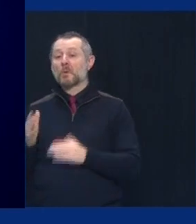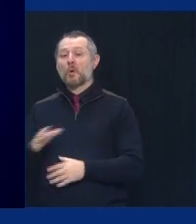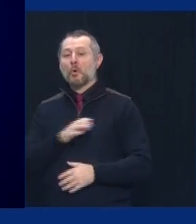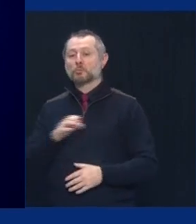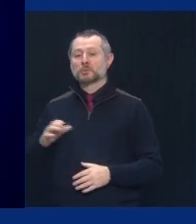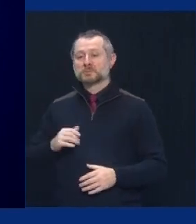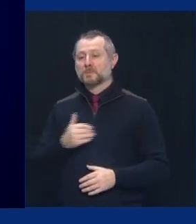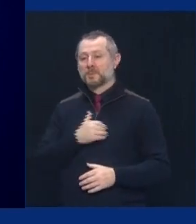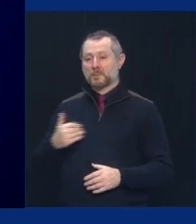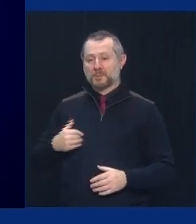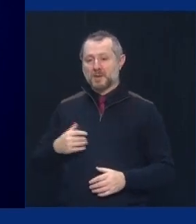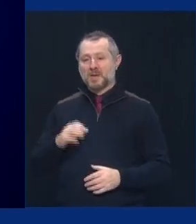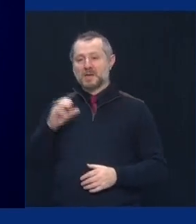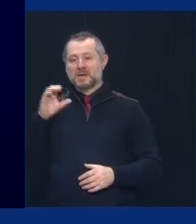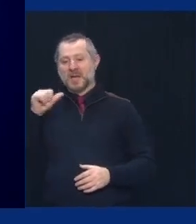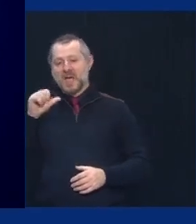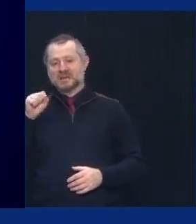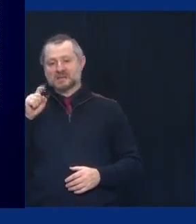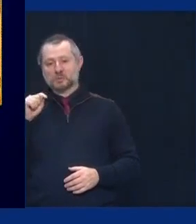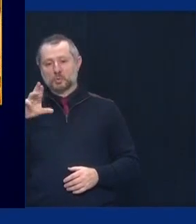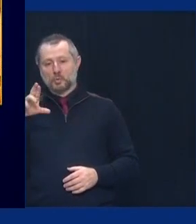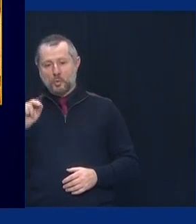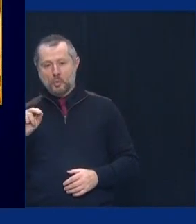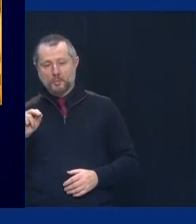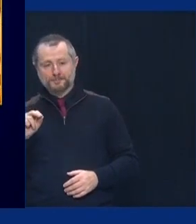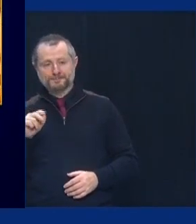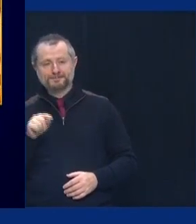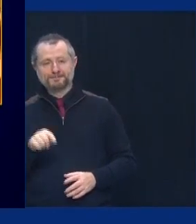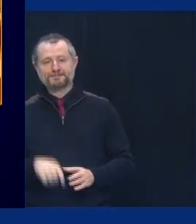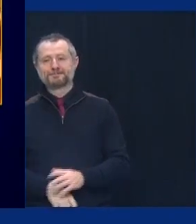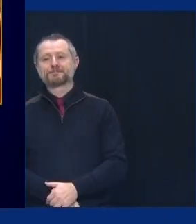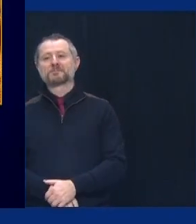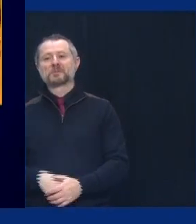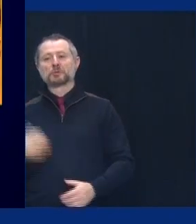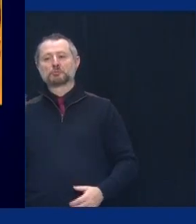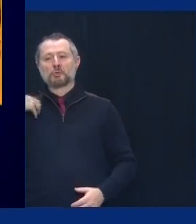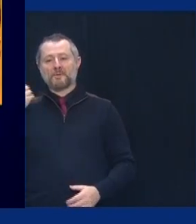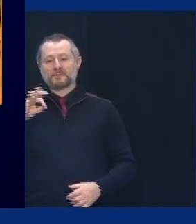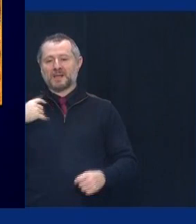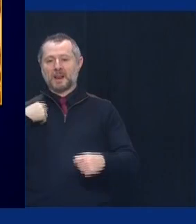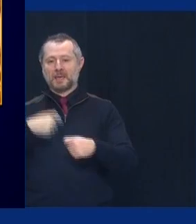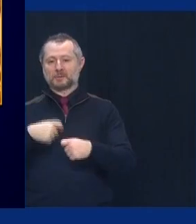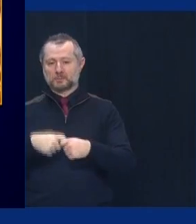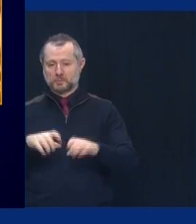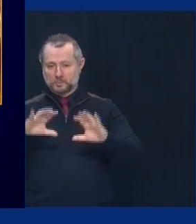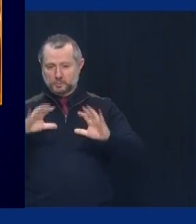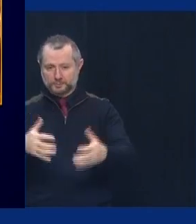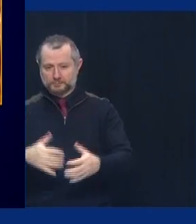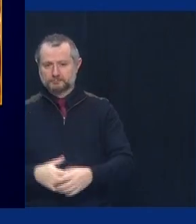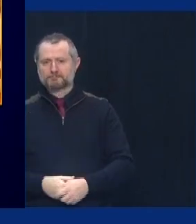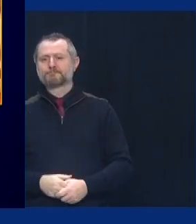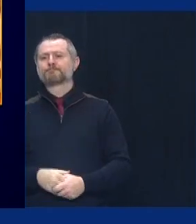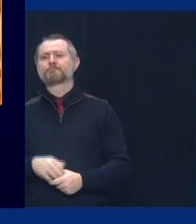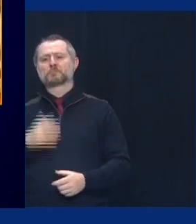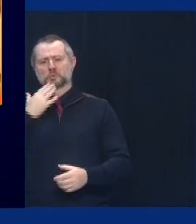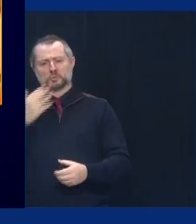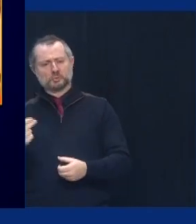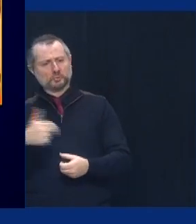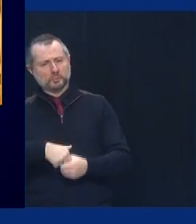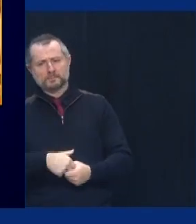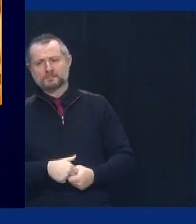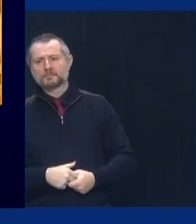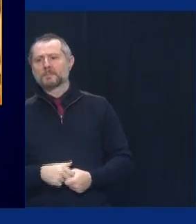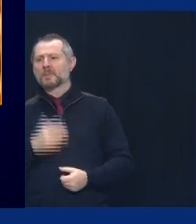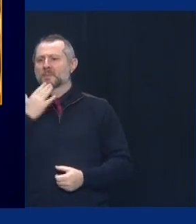Castro. Pleasure to be with you again, and the chair of the Hispanic Caucus. Thank you very much for joining us, and thank you for your